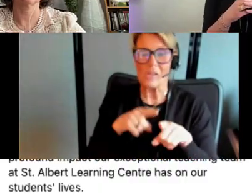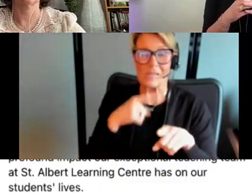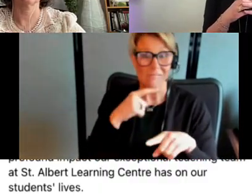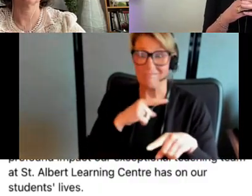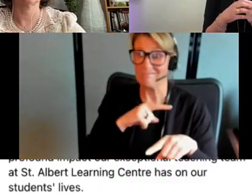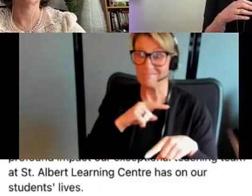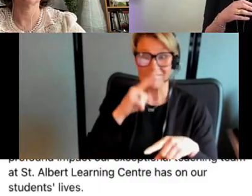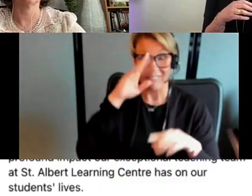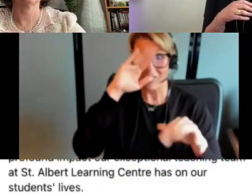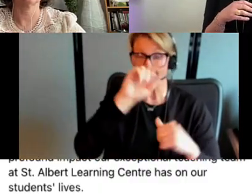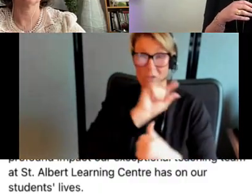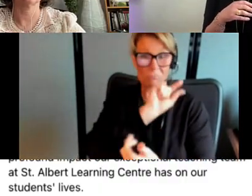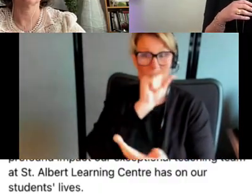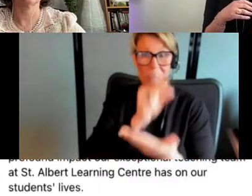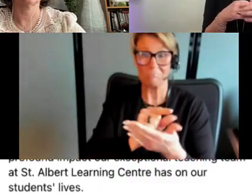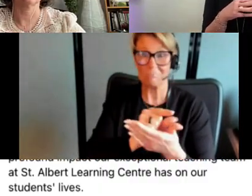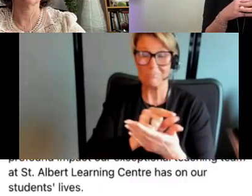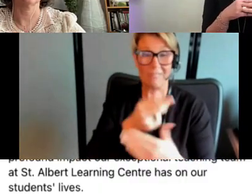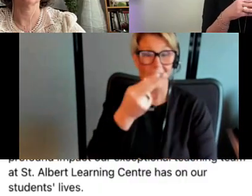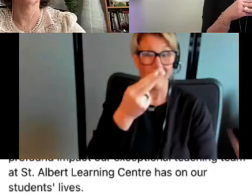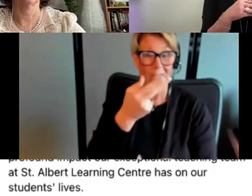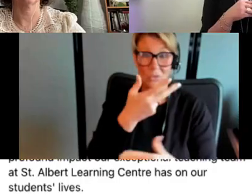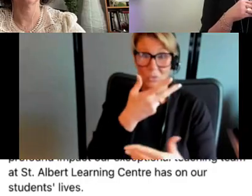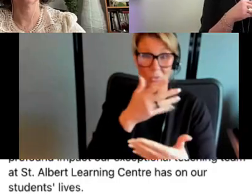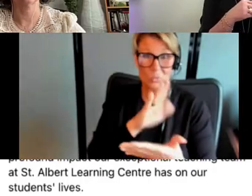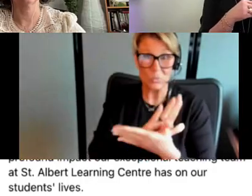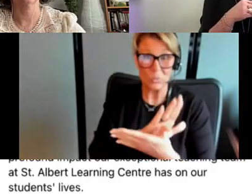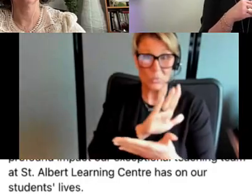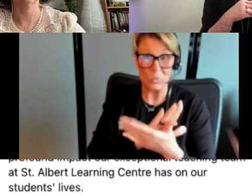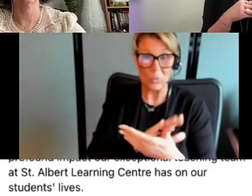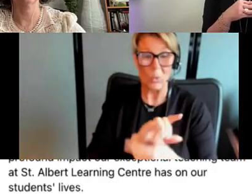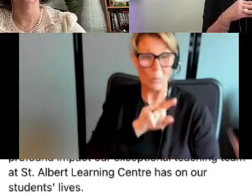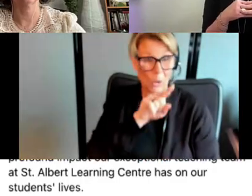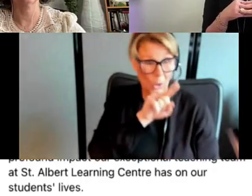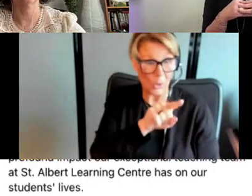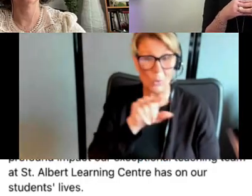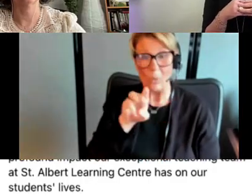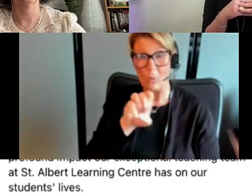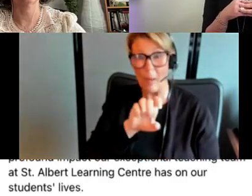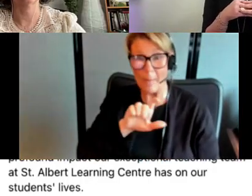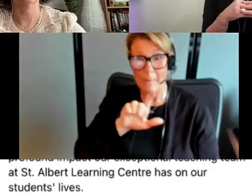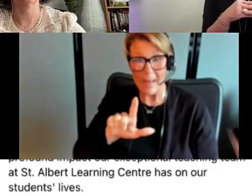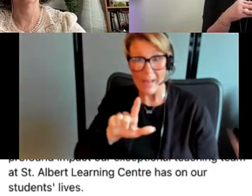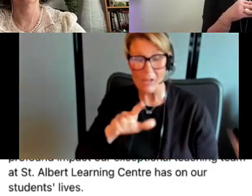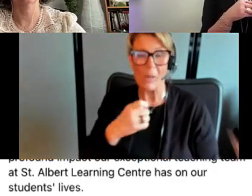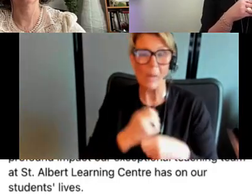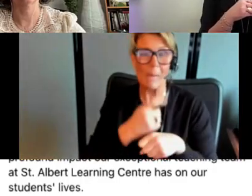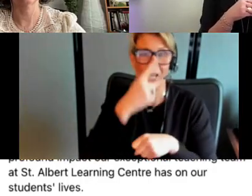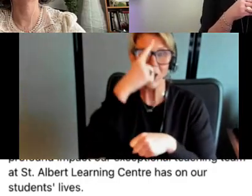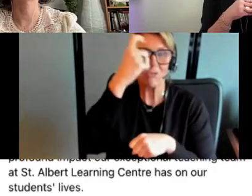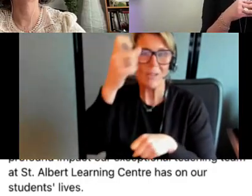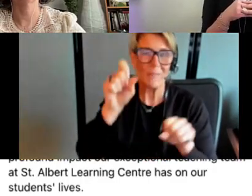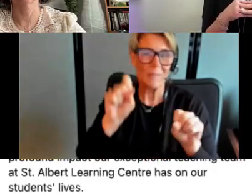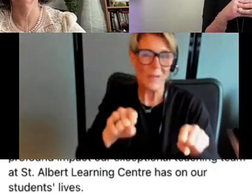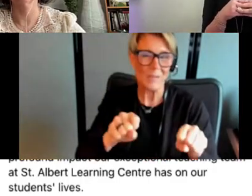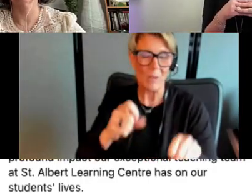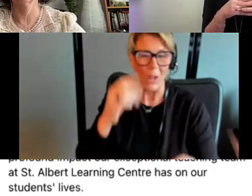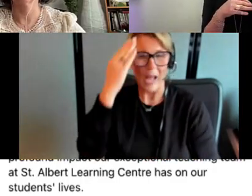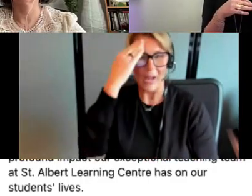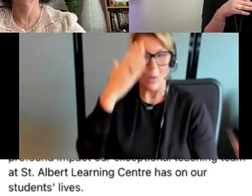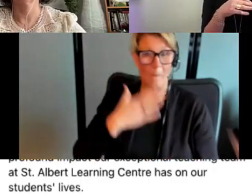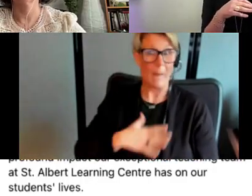However, people like you and Mel make dreams possible. I know my mother would thank you if she could.